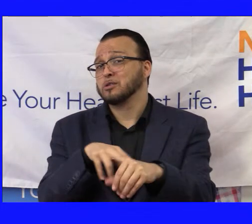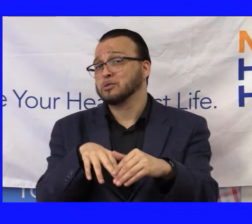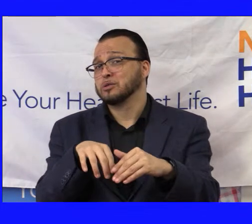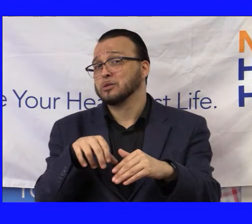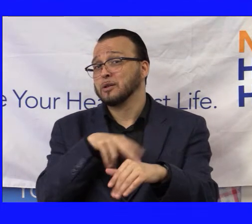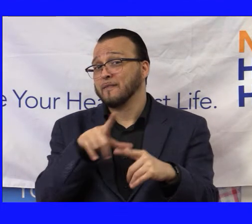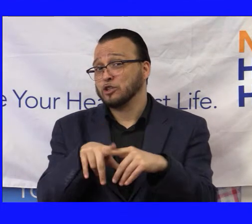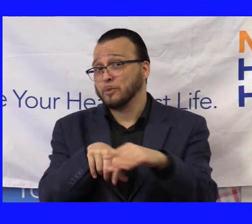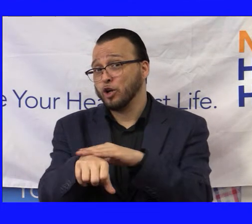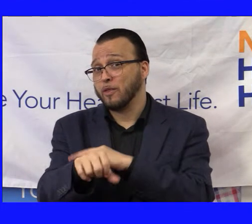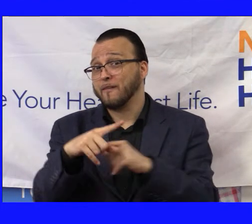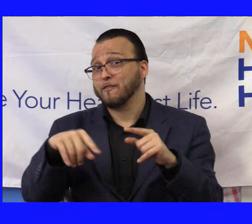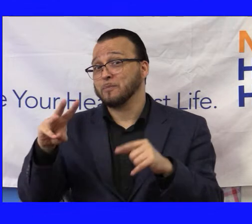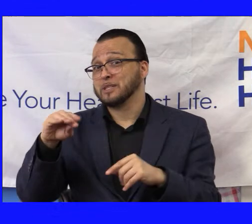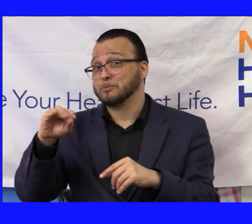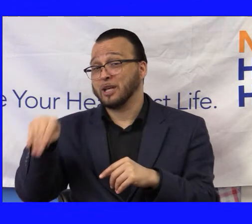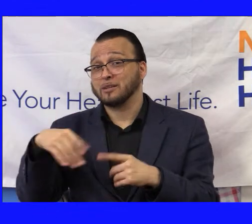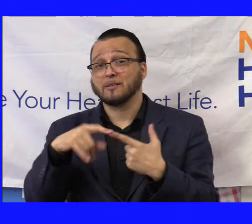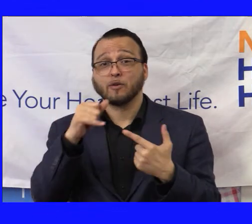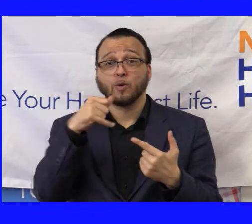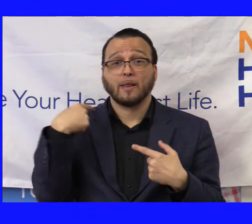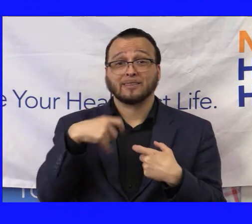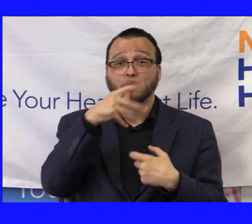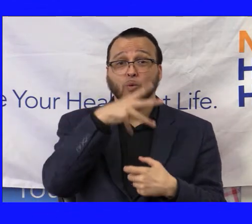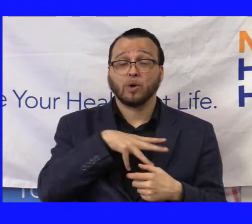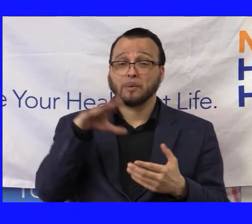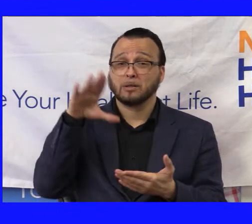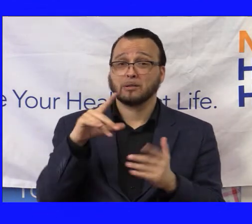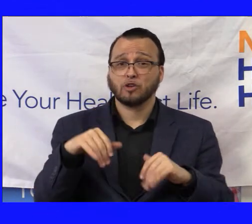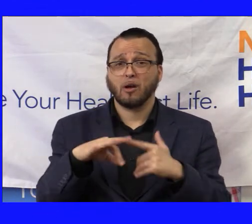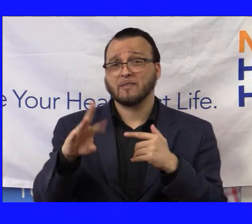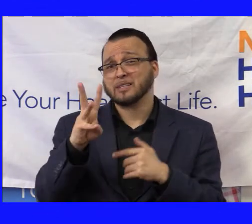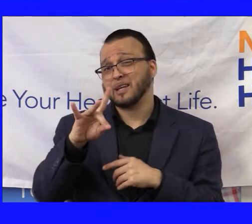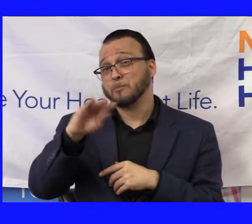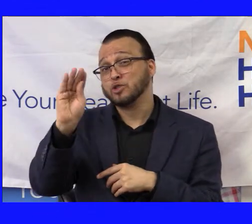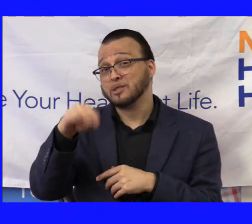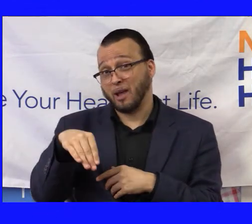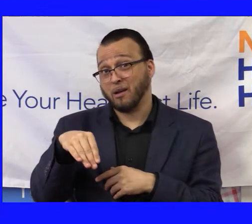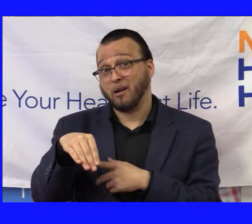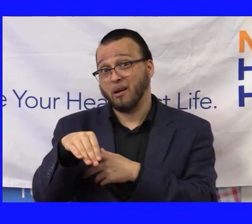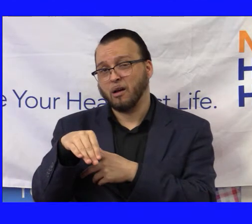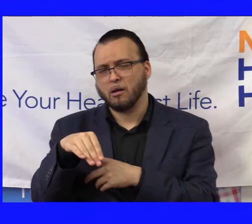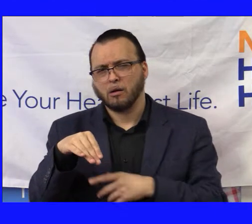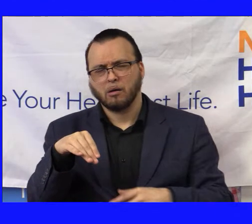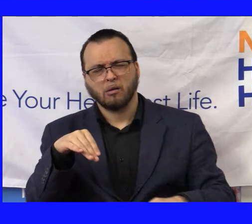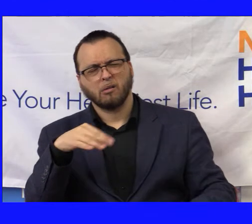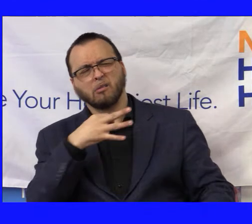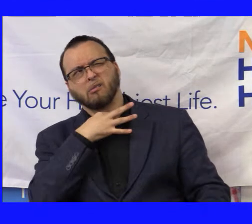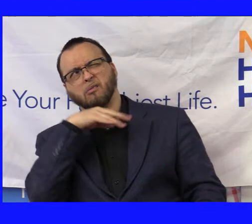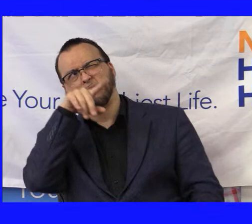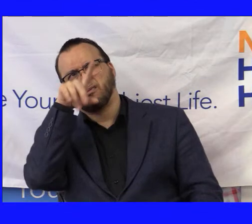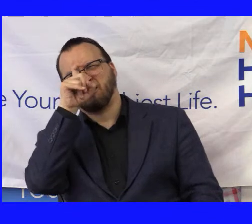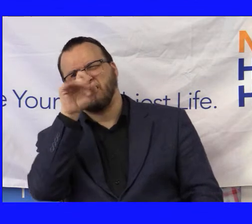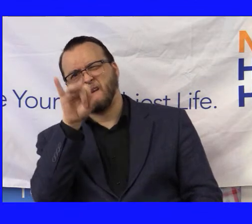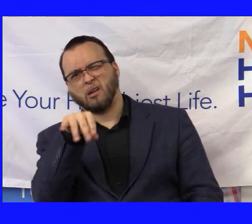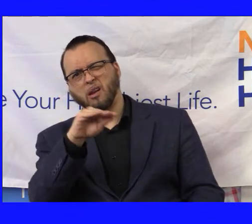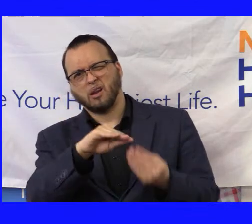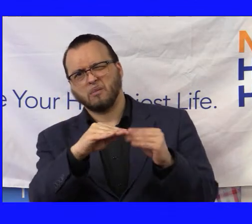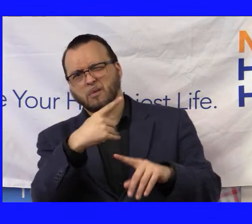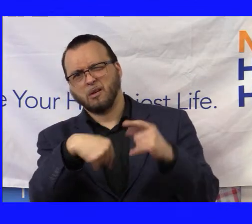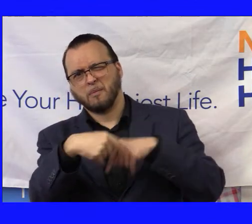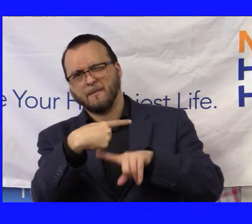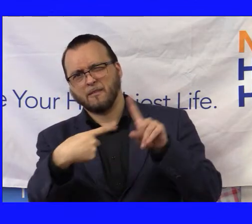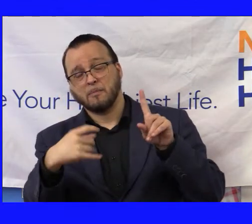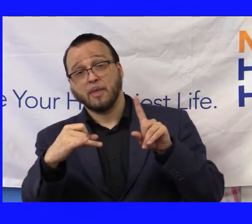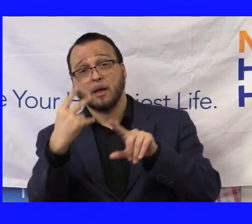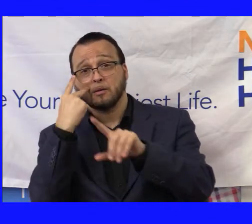for Hispanic women, decreases the likelihood by 68%. We asked where this actually came from, and this was in retrospective analysis